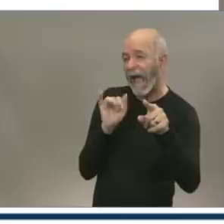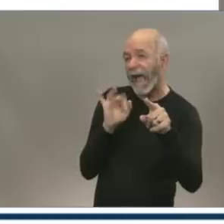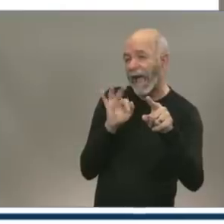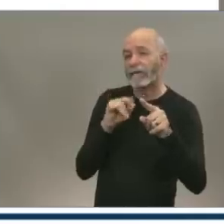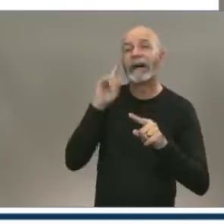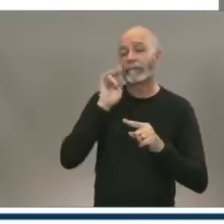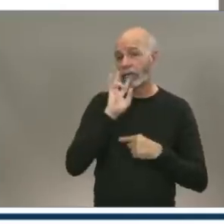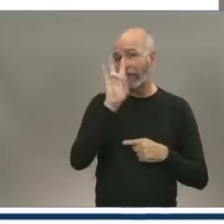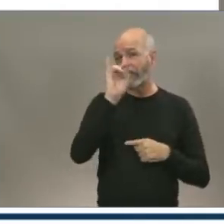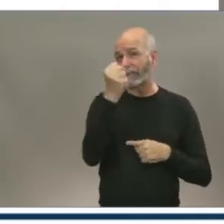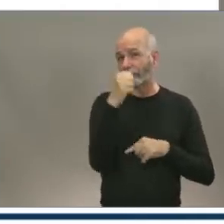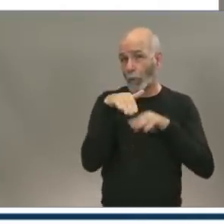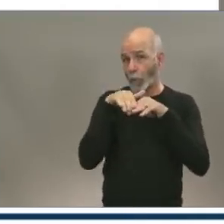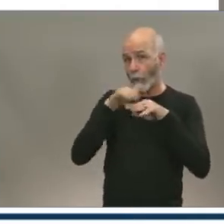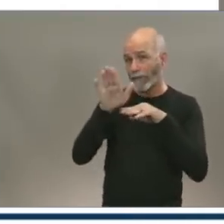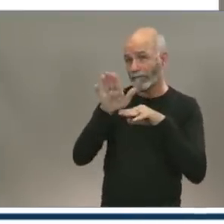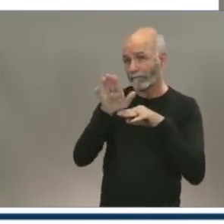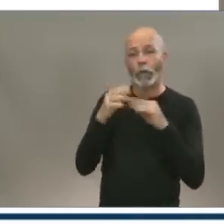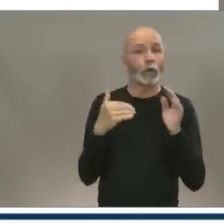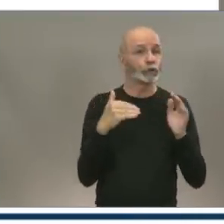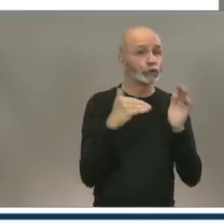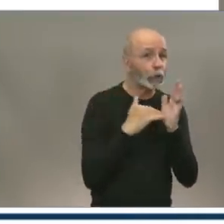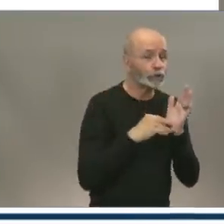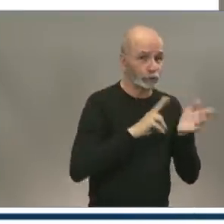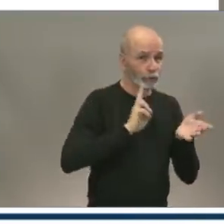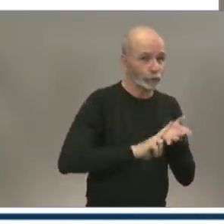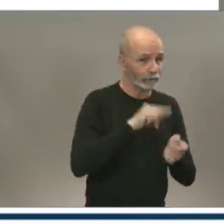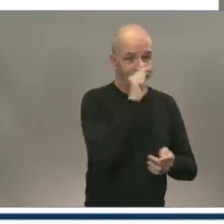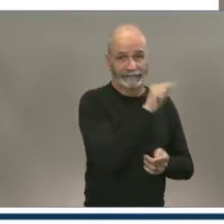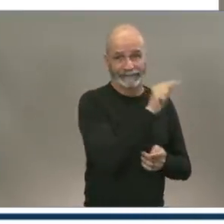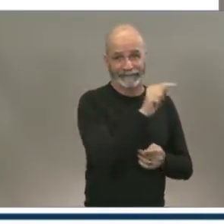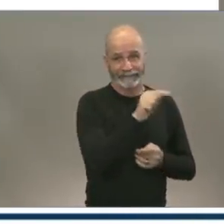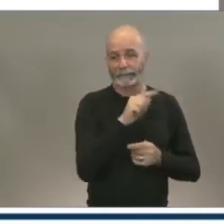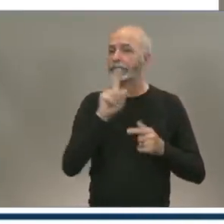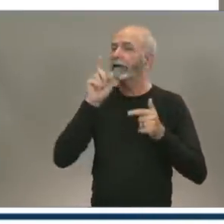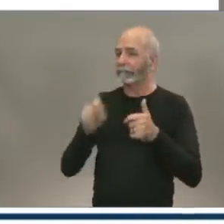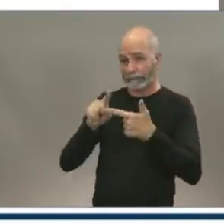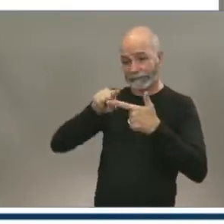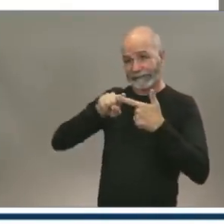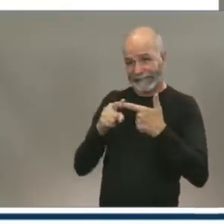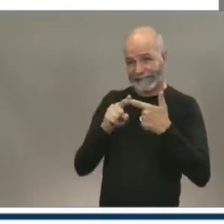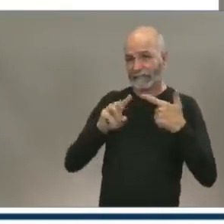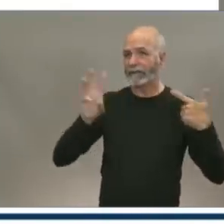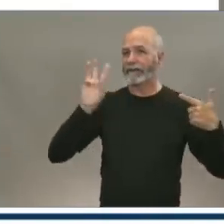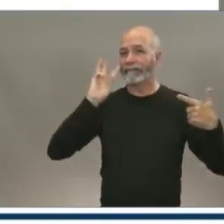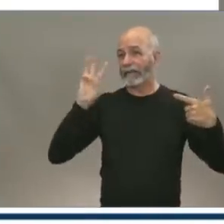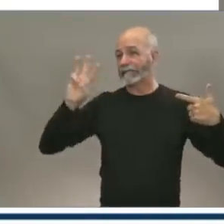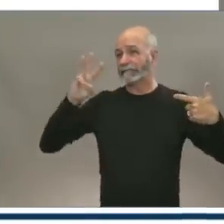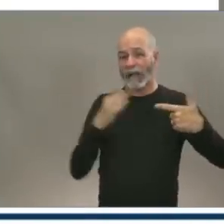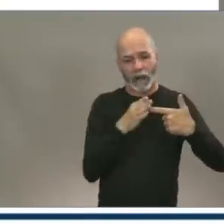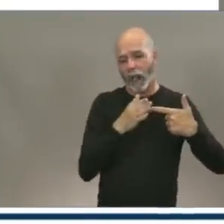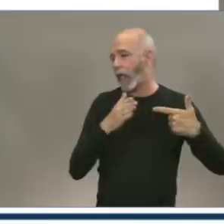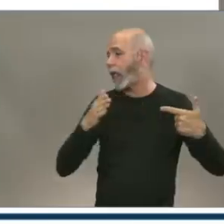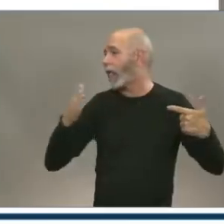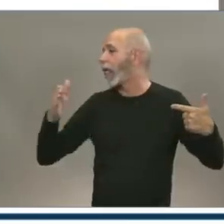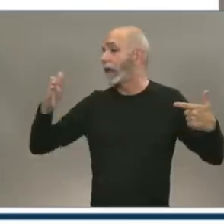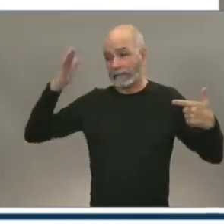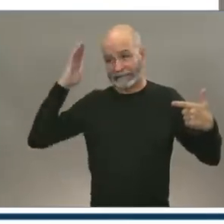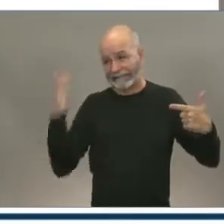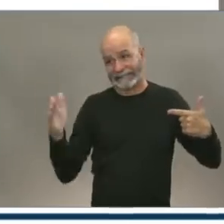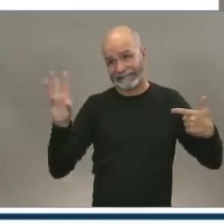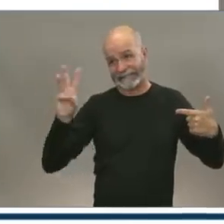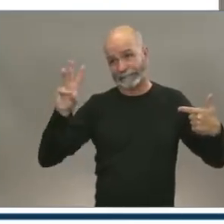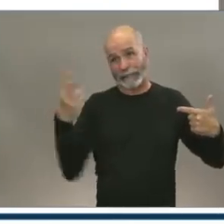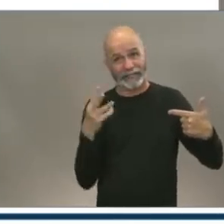and there has to be at least 6 months passed since you finished your primary series. So